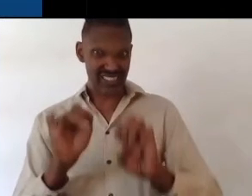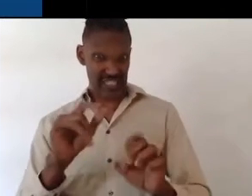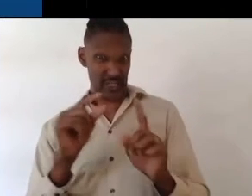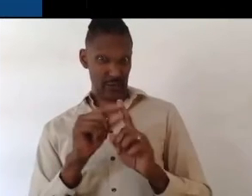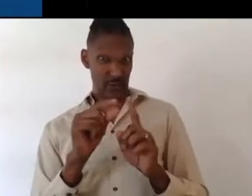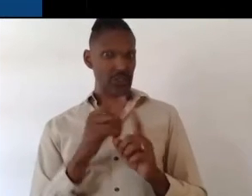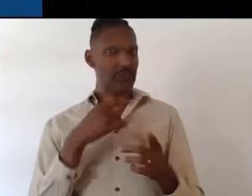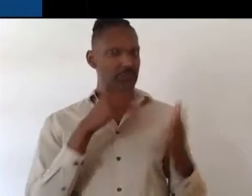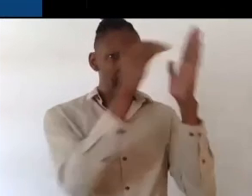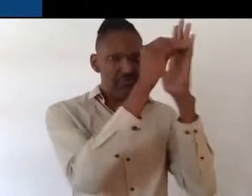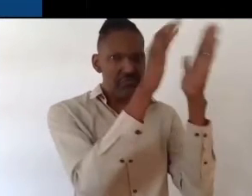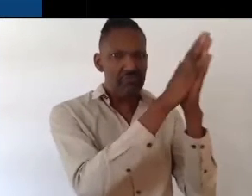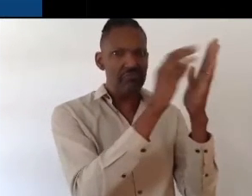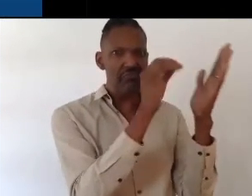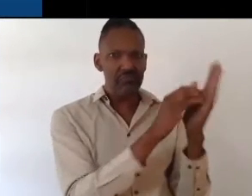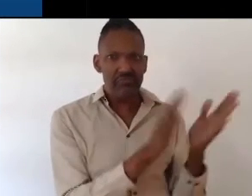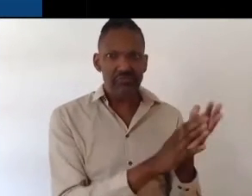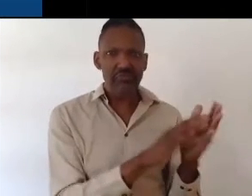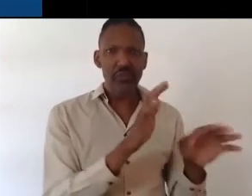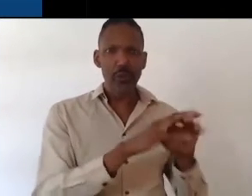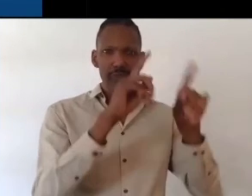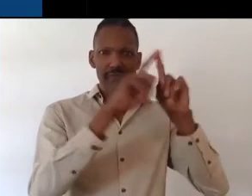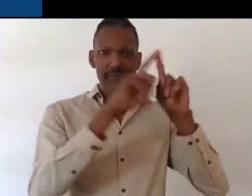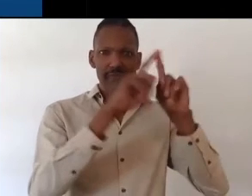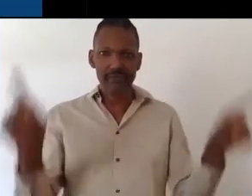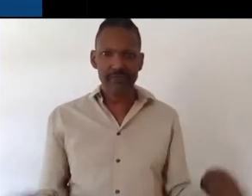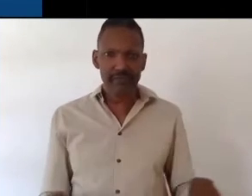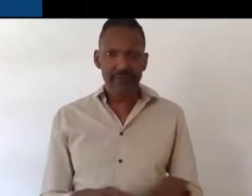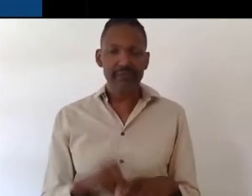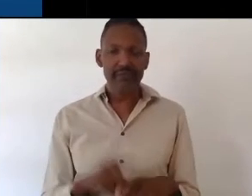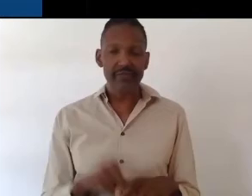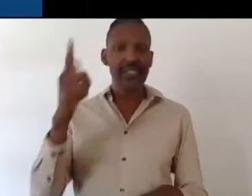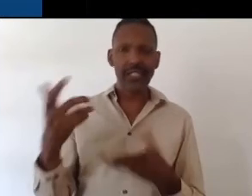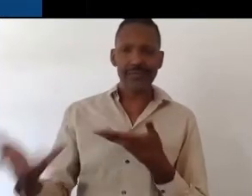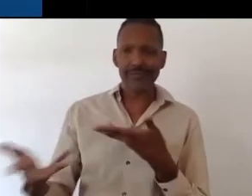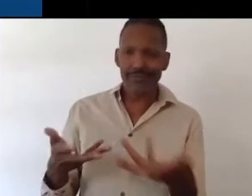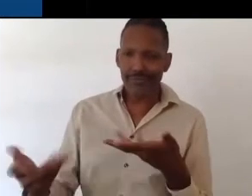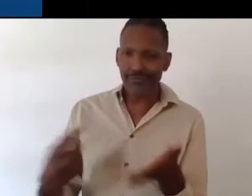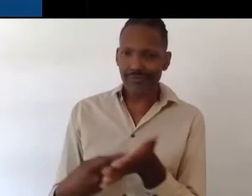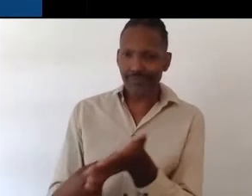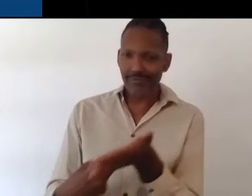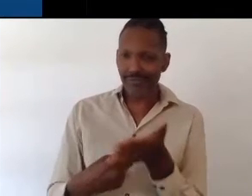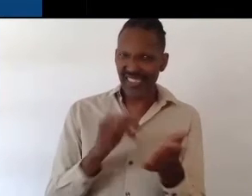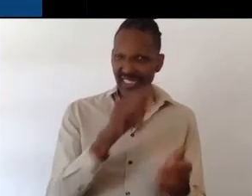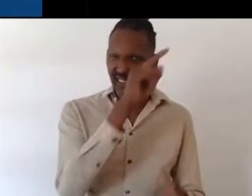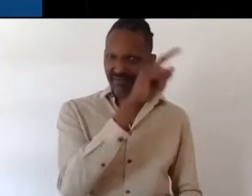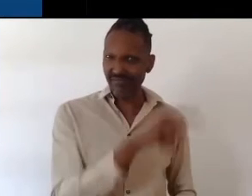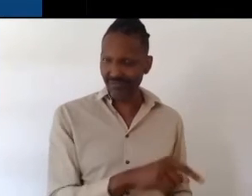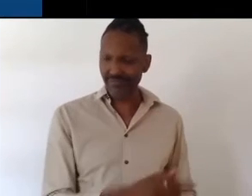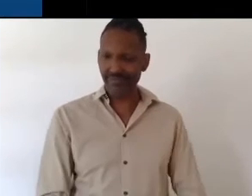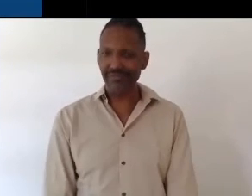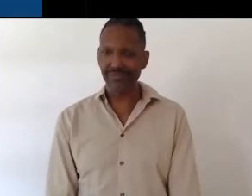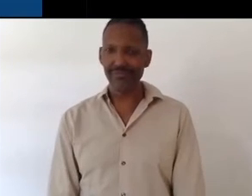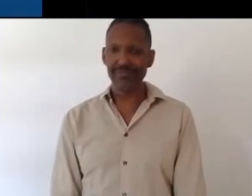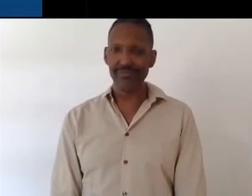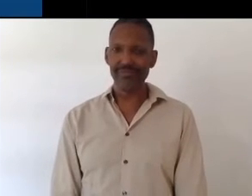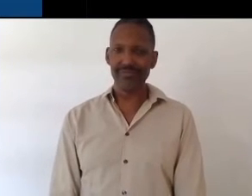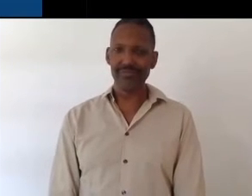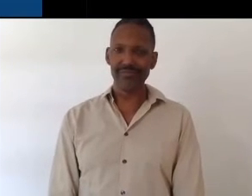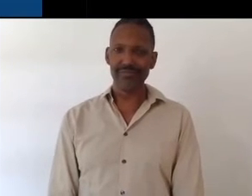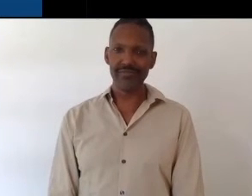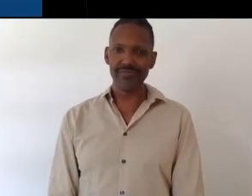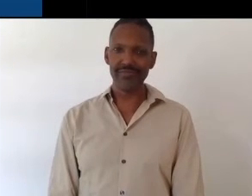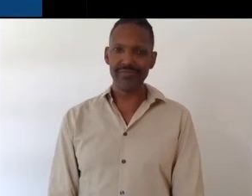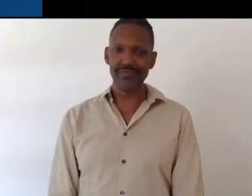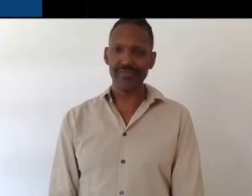is really embedding all of those supports that your children need in order to access the